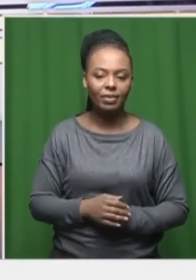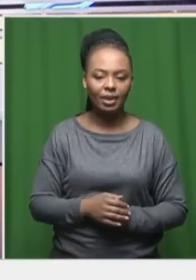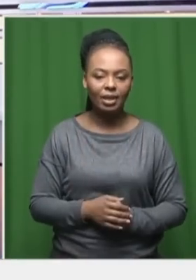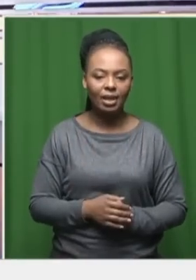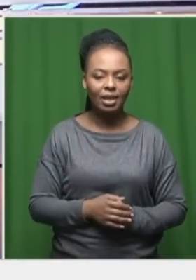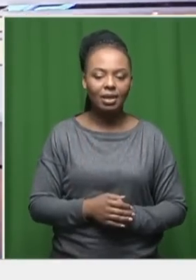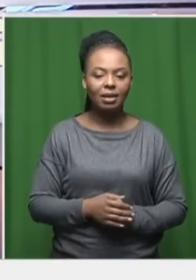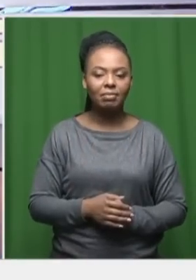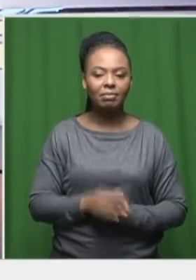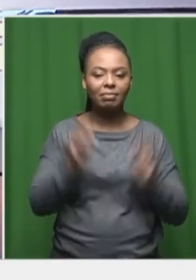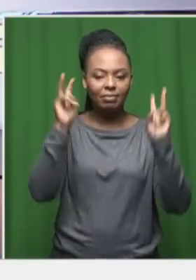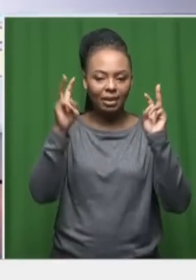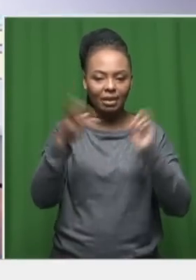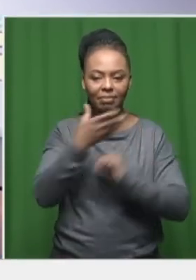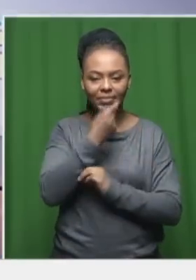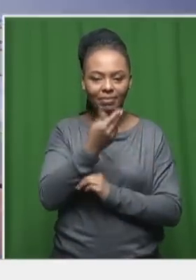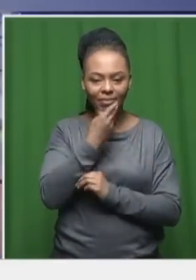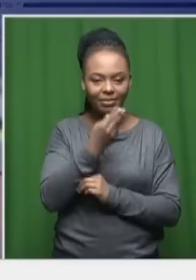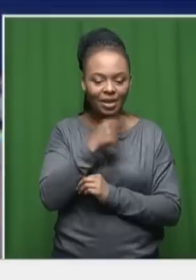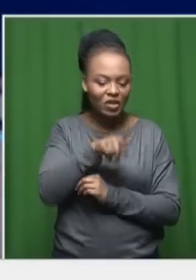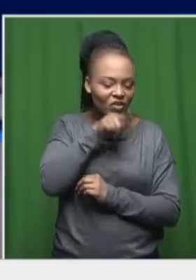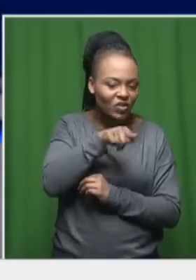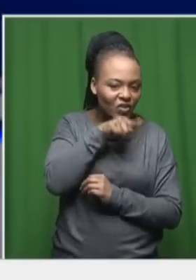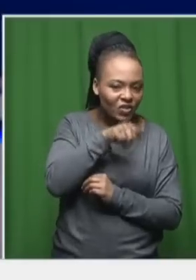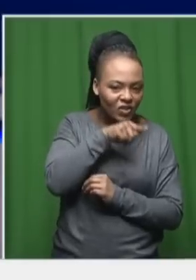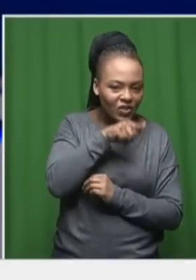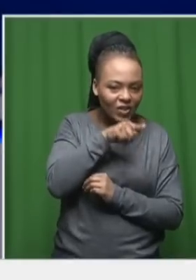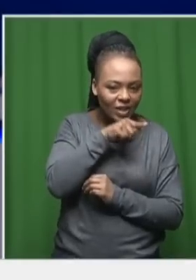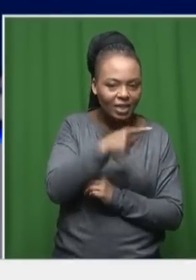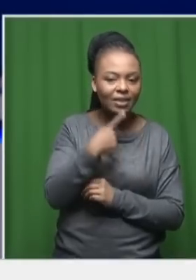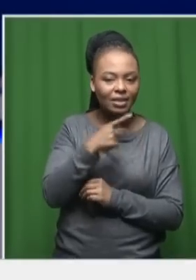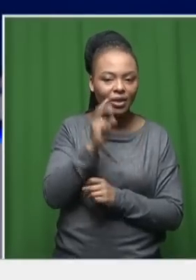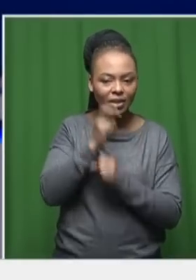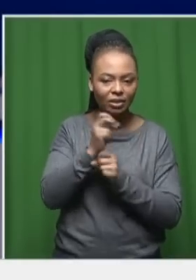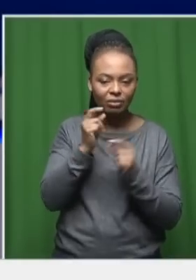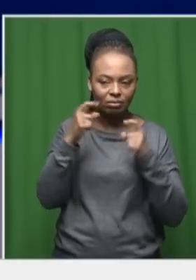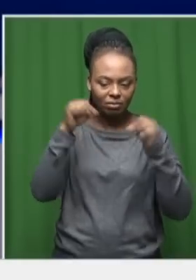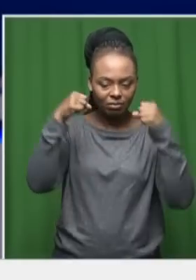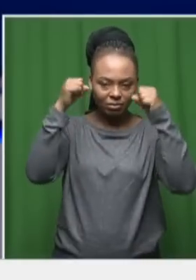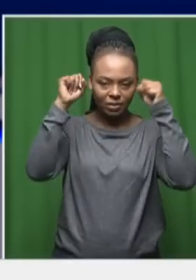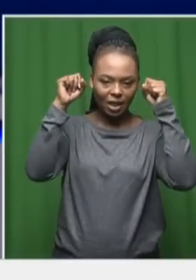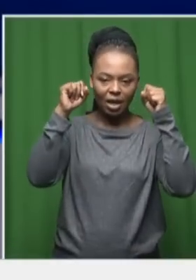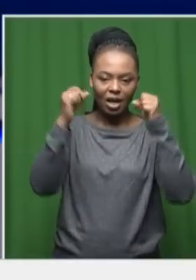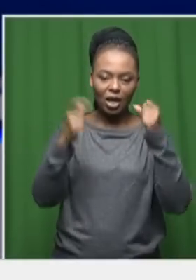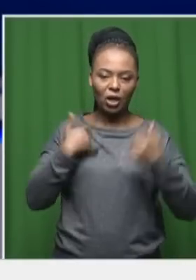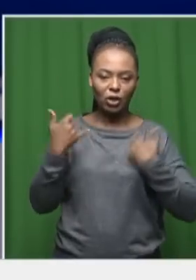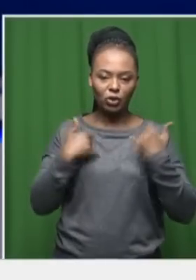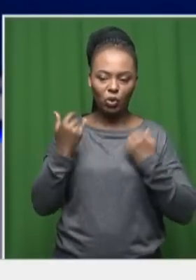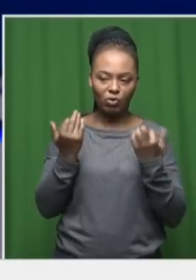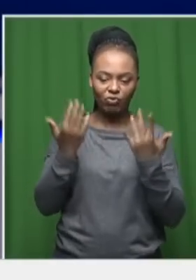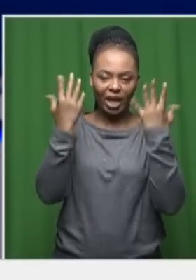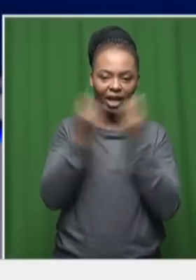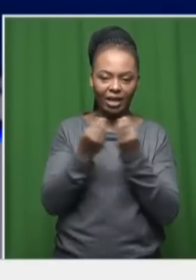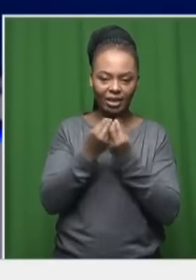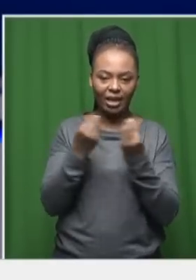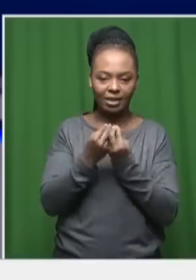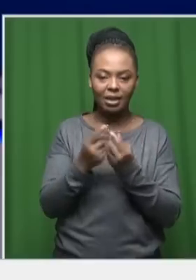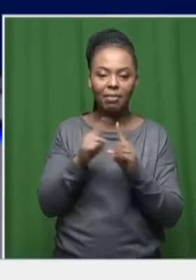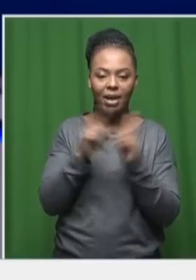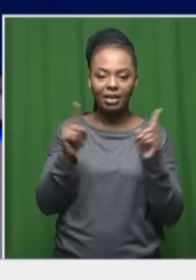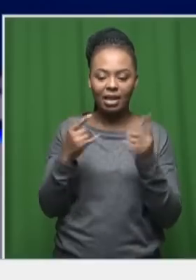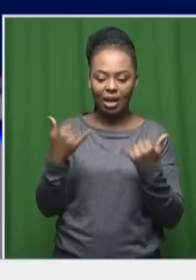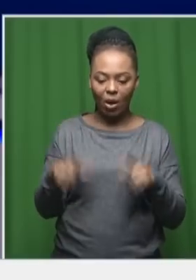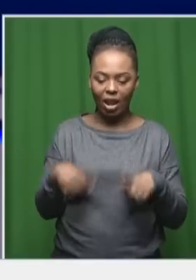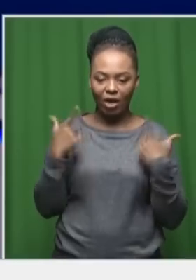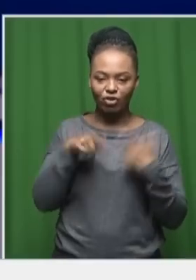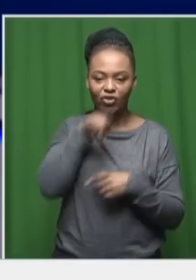what the diet is for Christmas. And the chickens have told us that we should be vegans and we should enjoy green things, not for forgetting that most of us love chicken. So